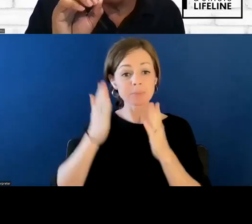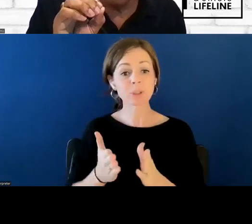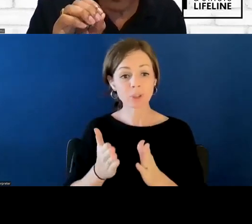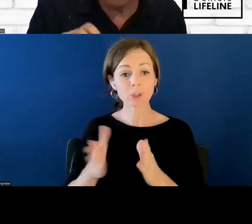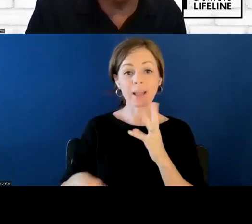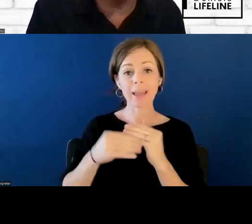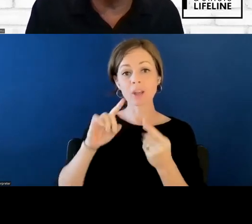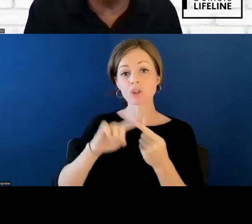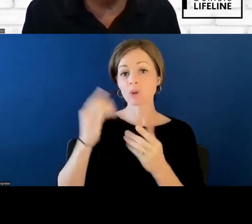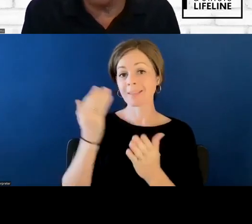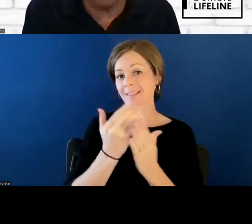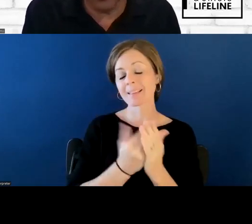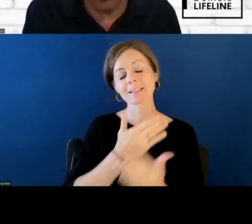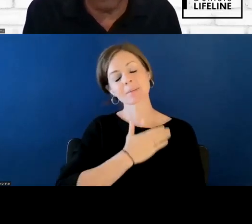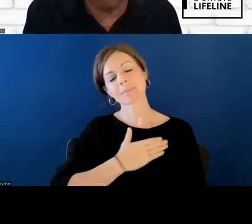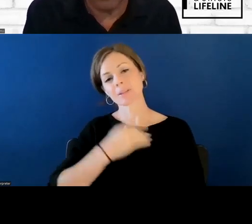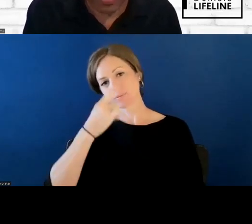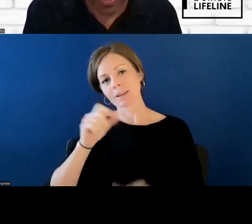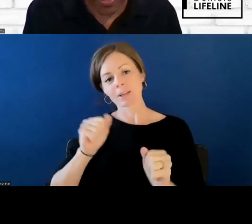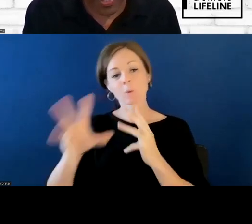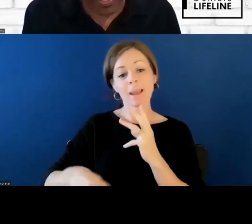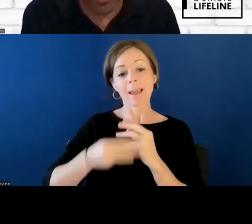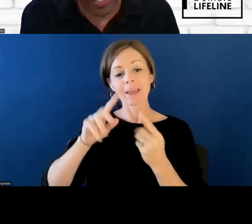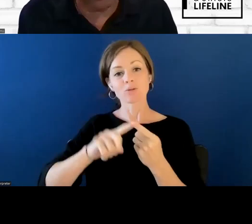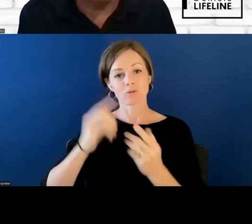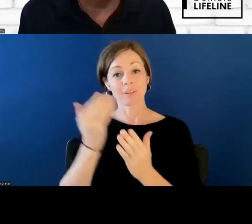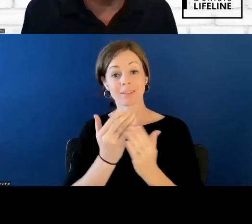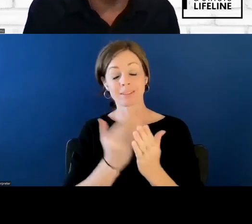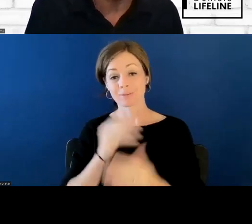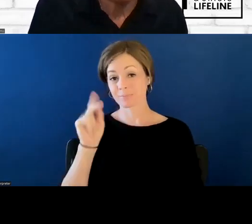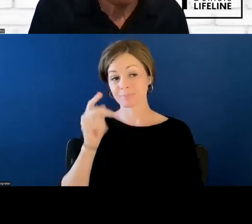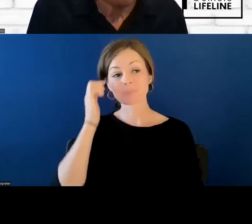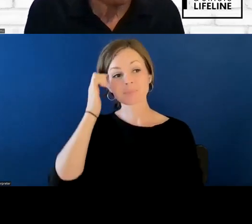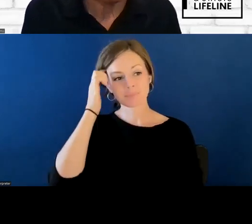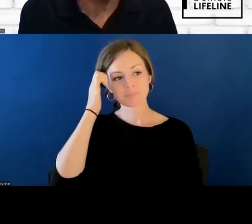list, we ask you to please place them in there. Next slide, please.